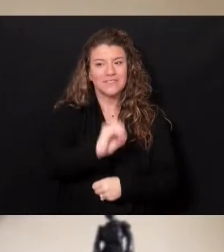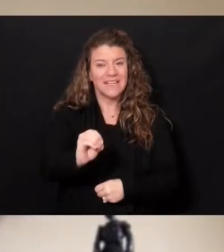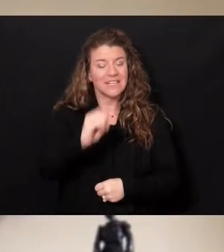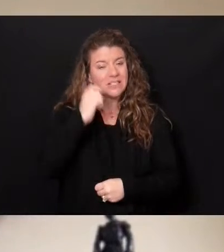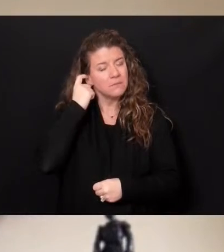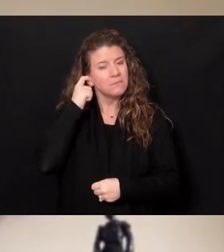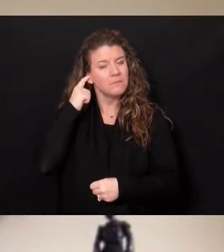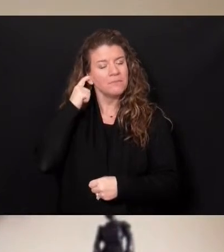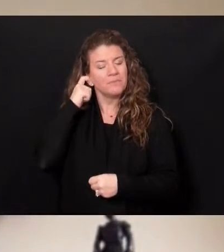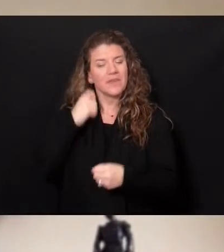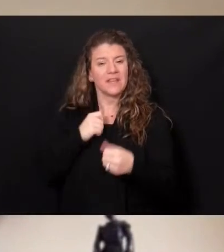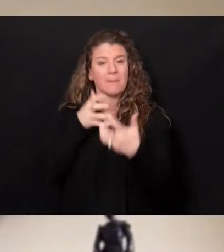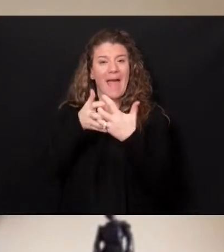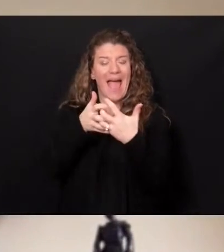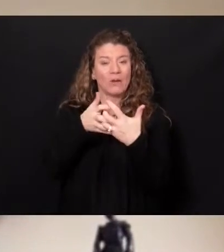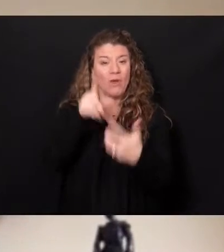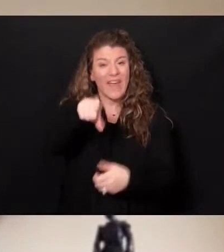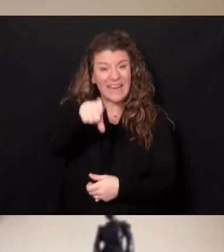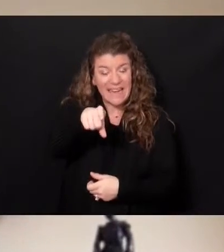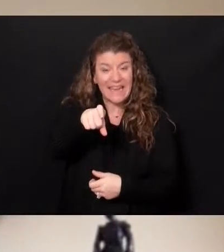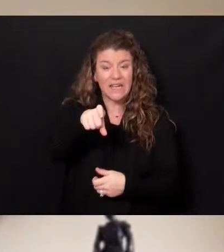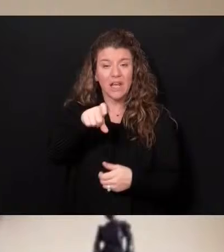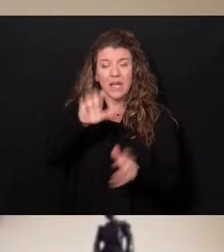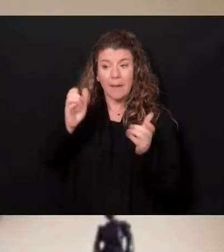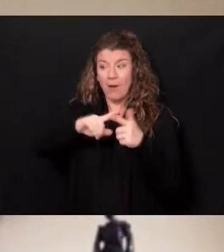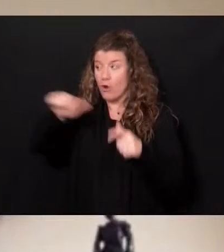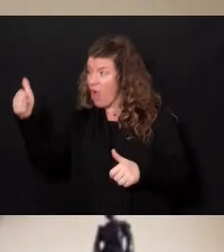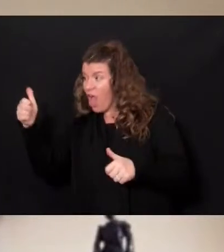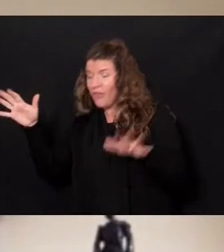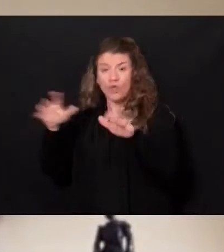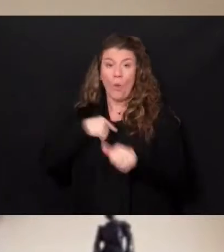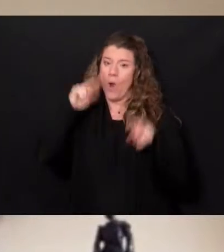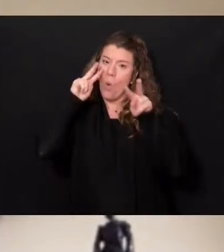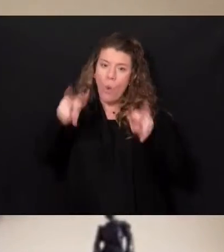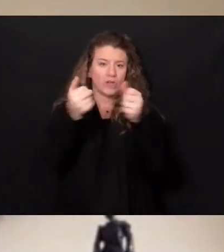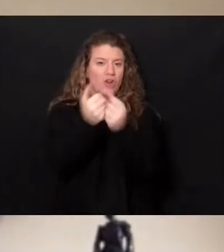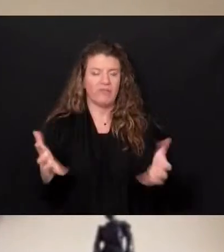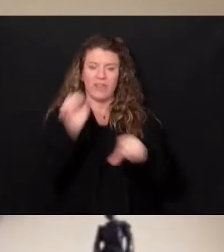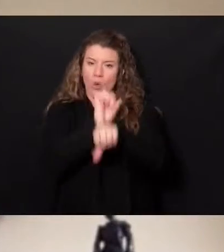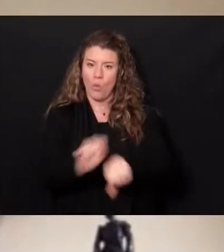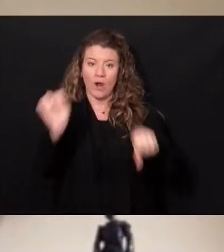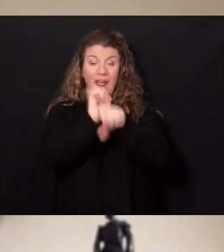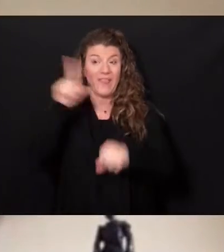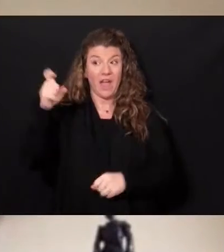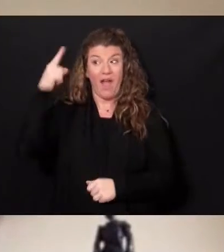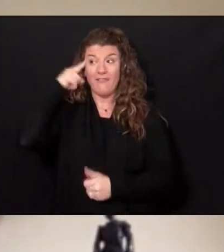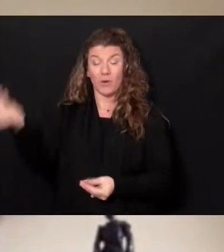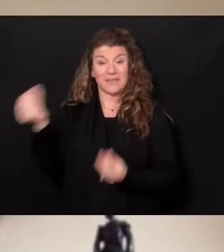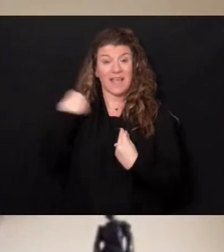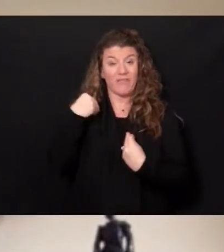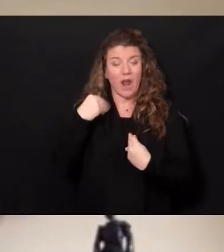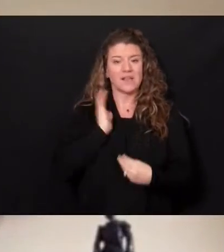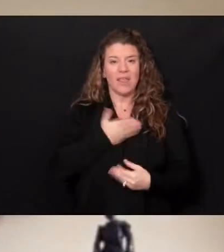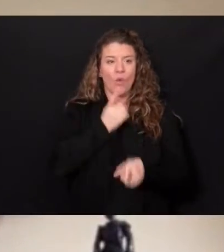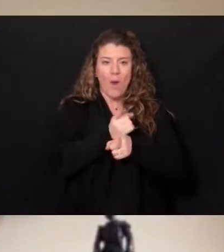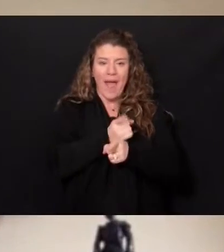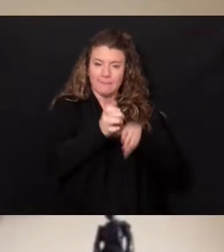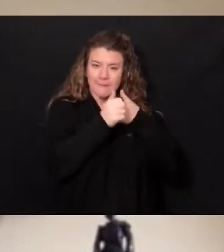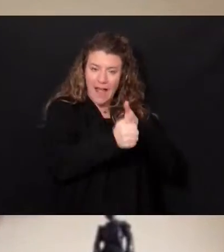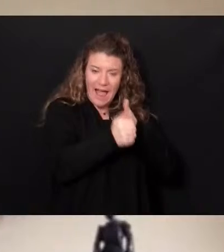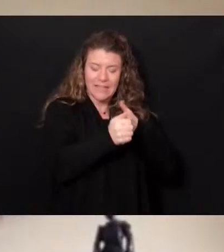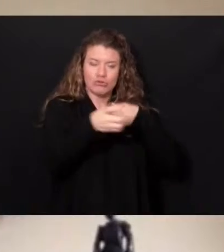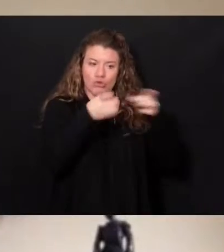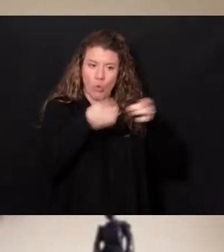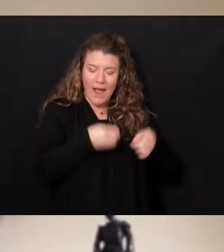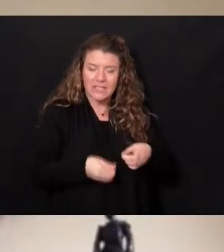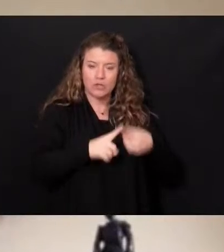of dosage than others. We are working that diligently. The governor has given us the guidance and the direction